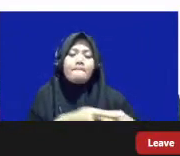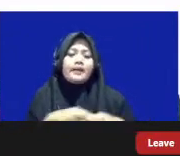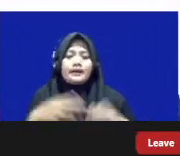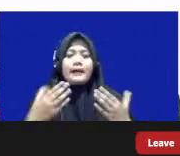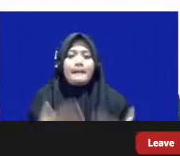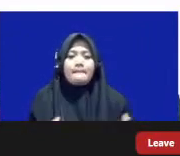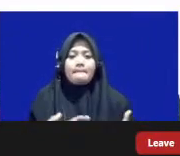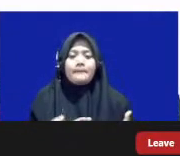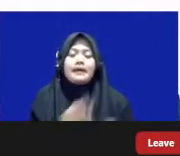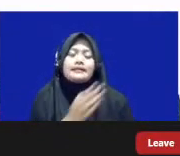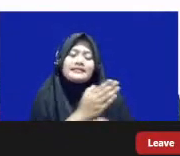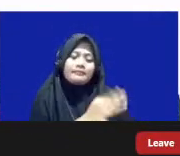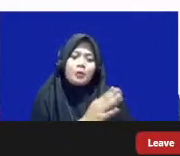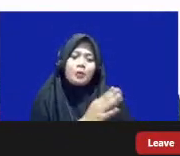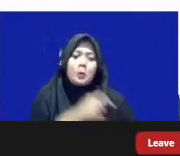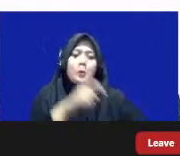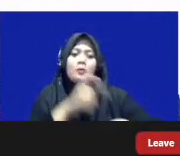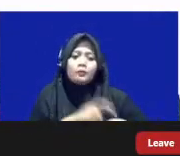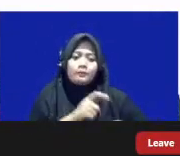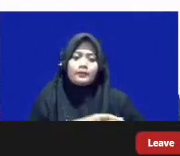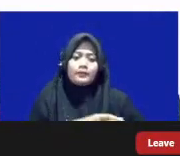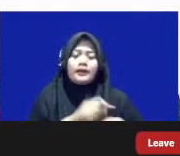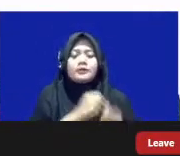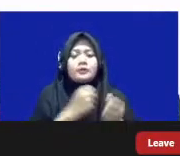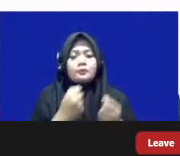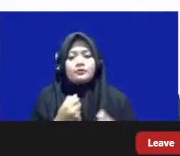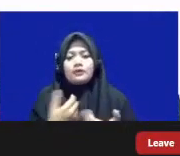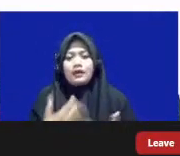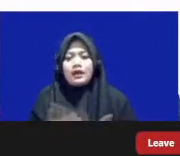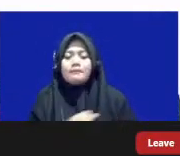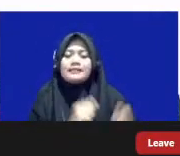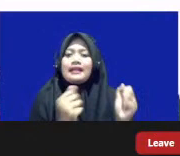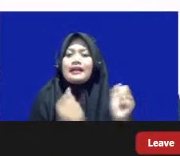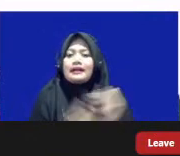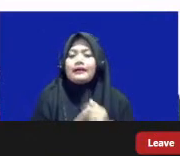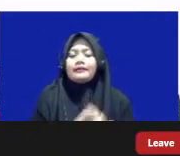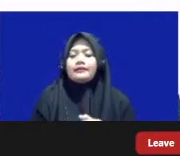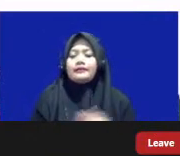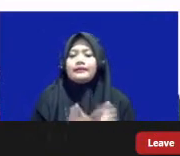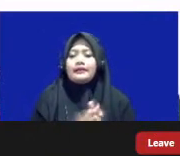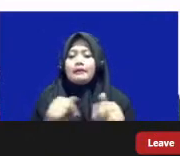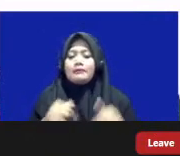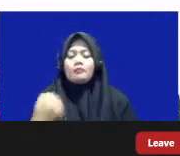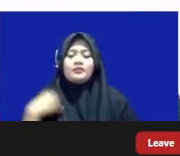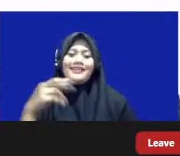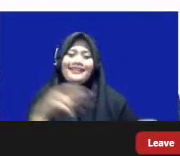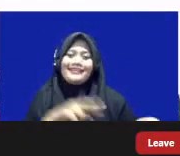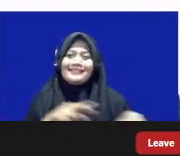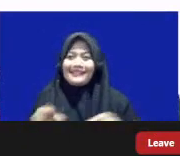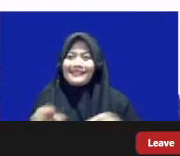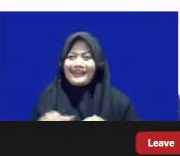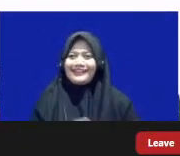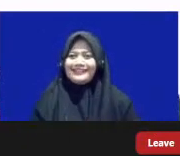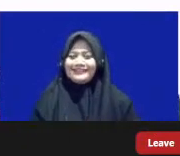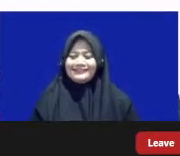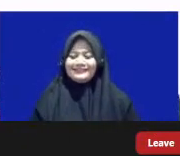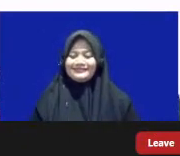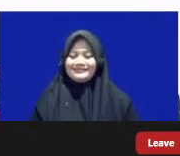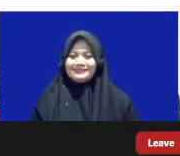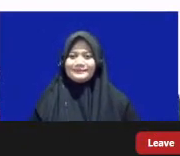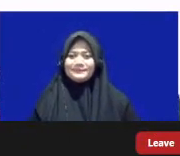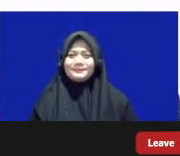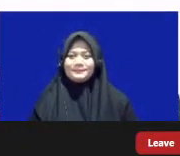Bangladesh government also has a plan. In fact, in last 3 to 4 years, the Ministry of Disaster Management and